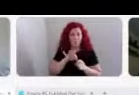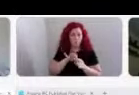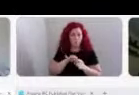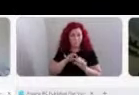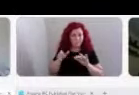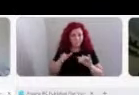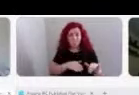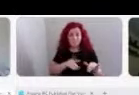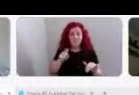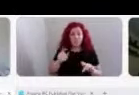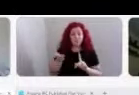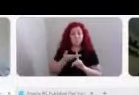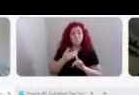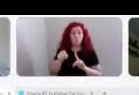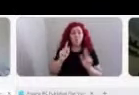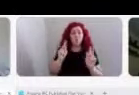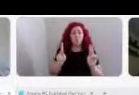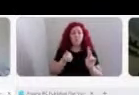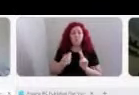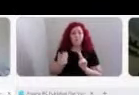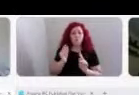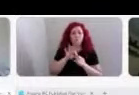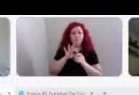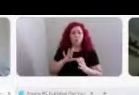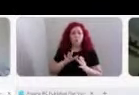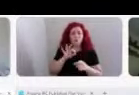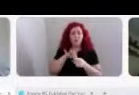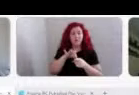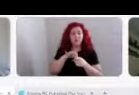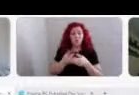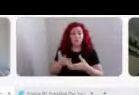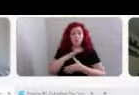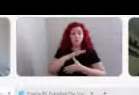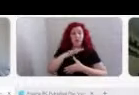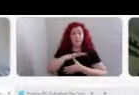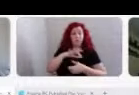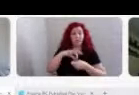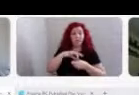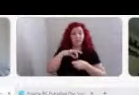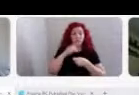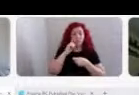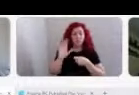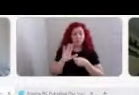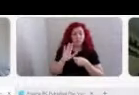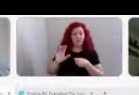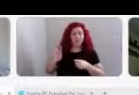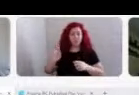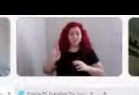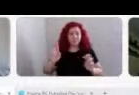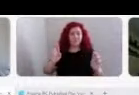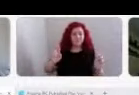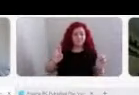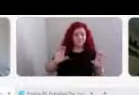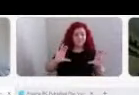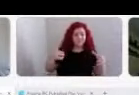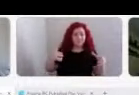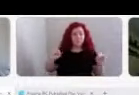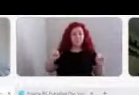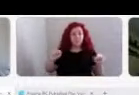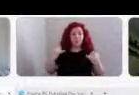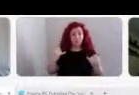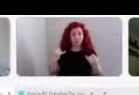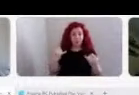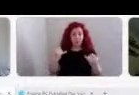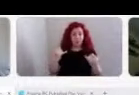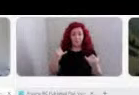appeal only to those few voters who vote in the primary election of their party and the way things stand now